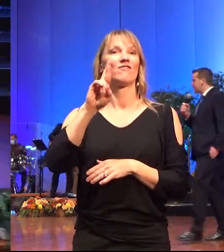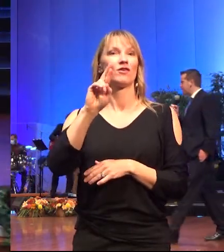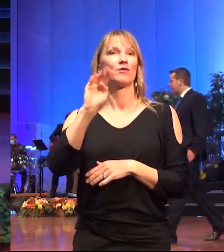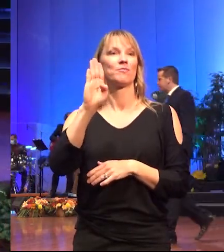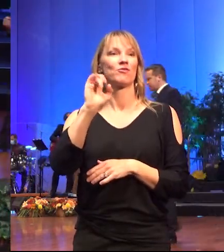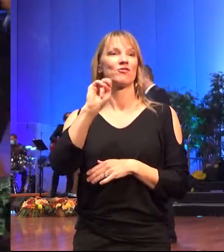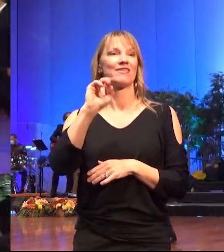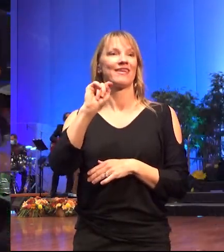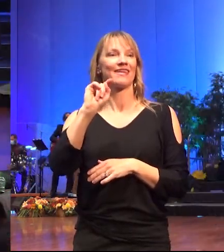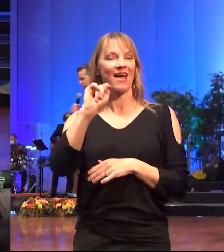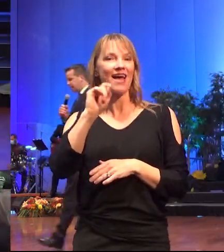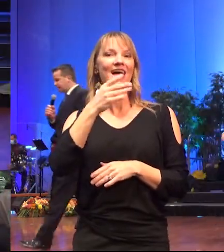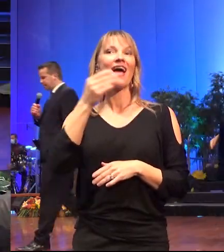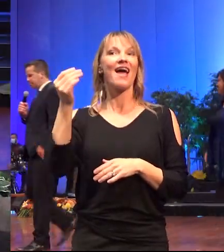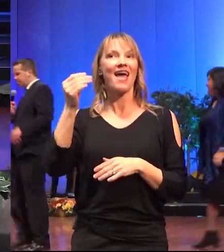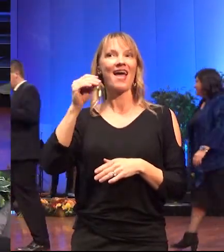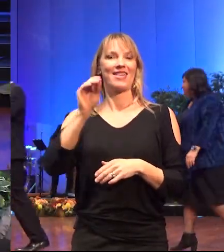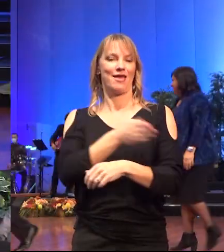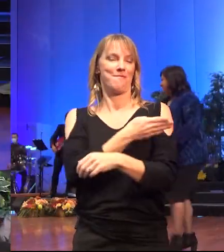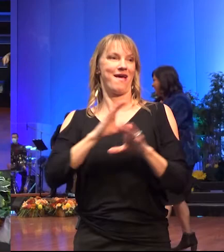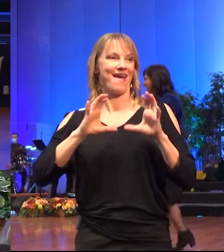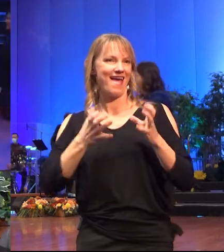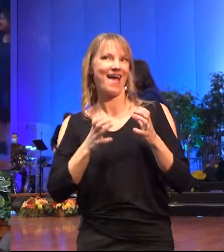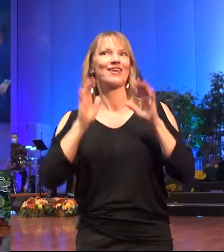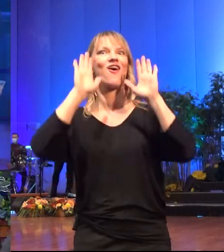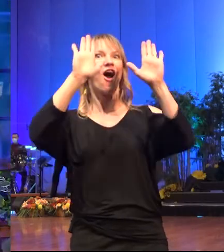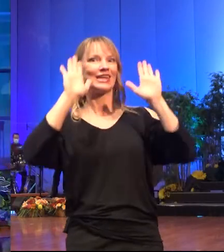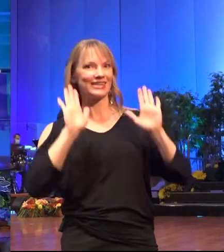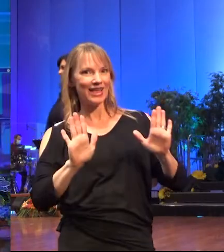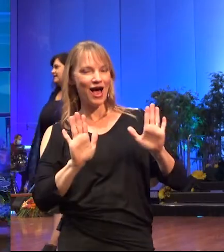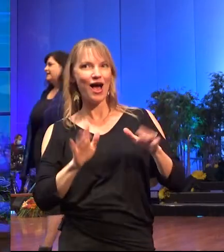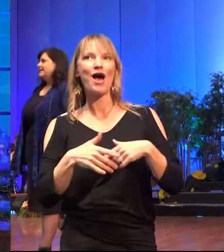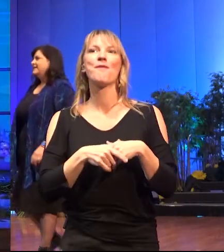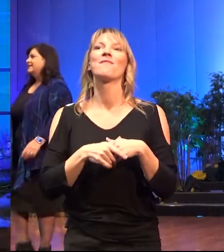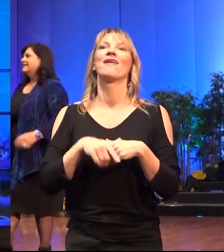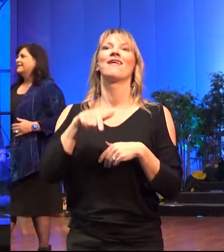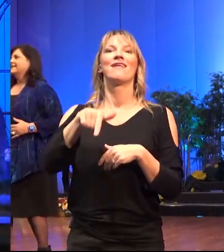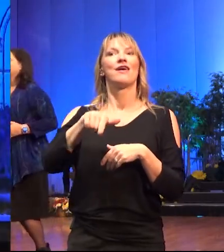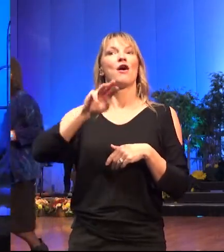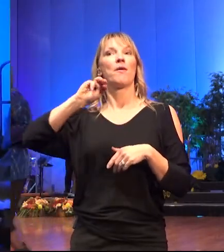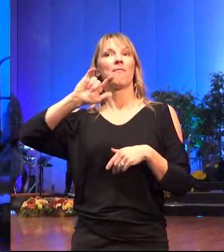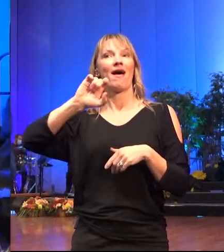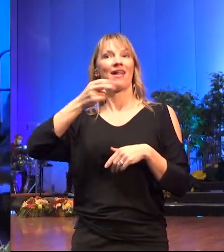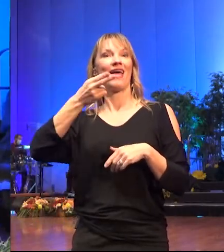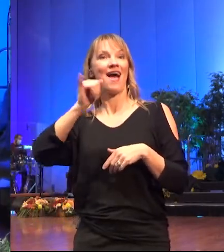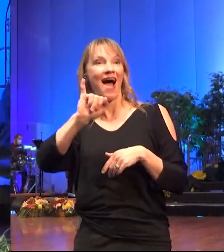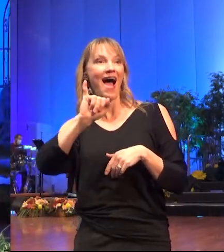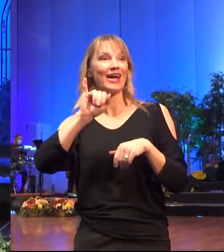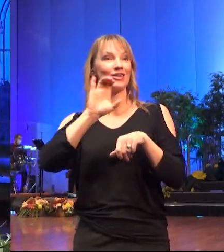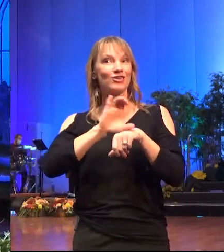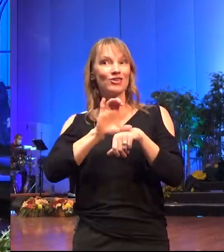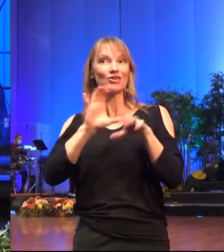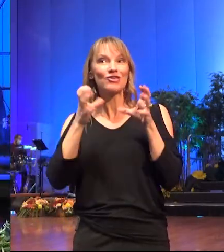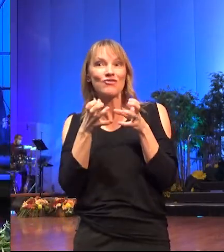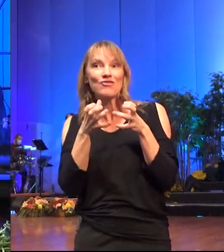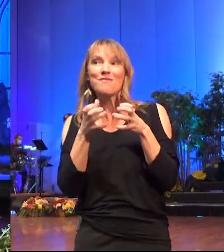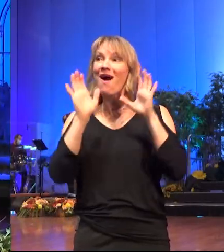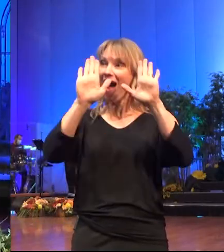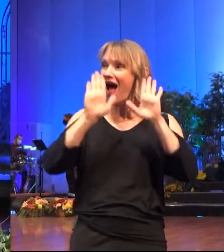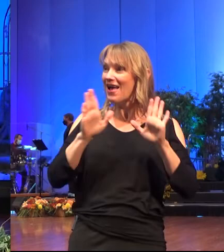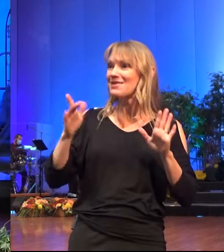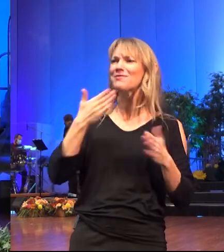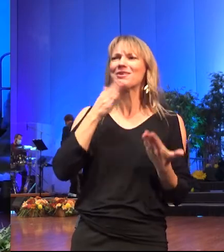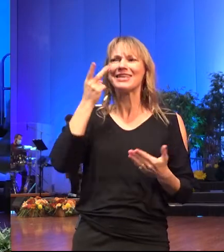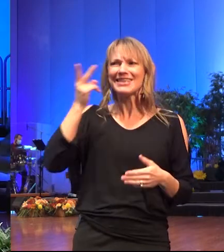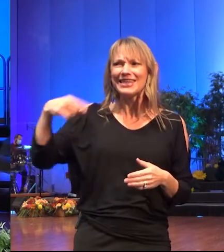Jennifer Burnett and the Mile High Band. Awesome. Yeah. Mile High Congregation. Awesome. Congratulations